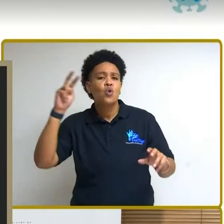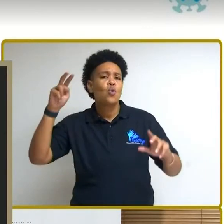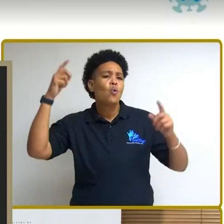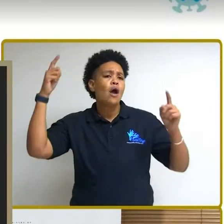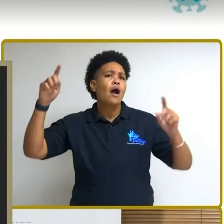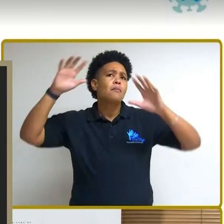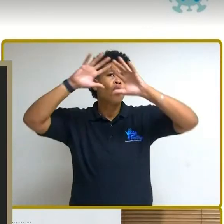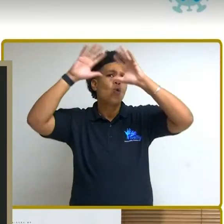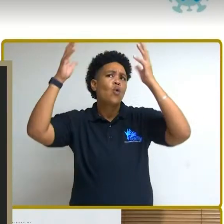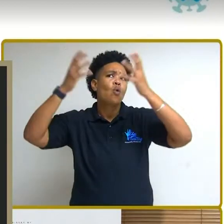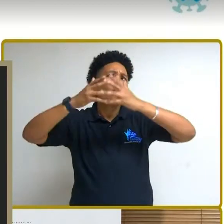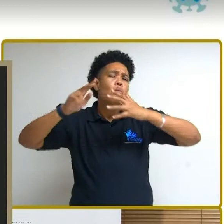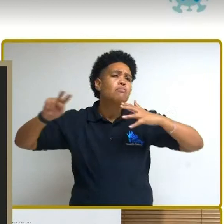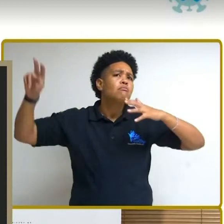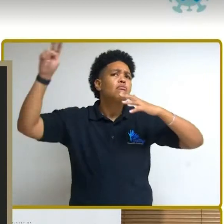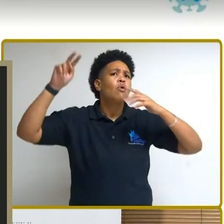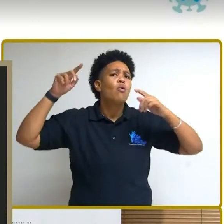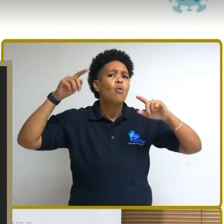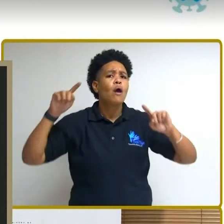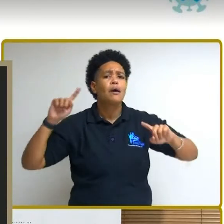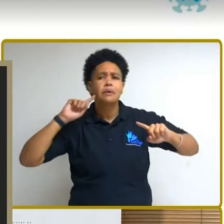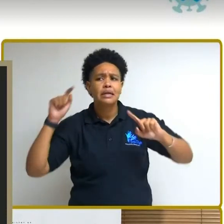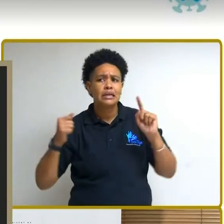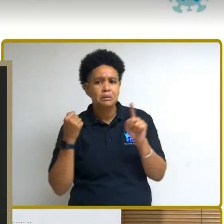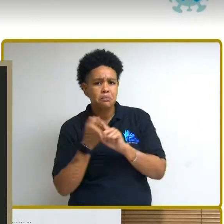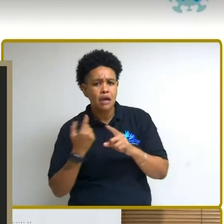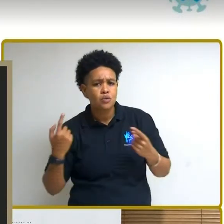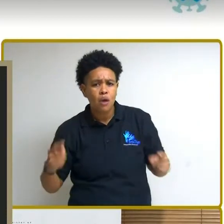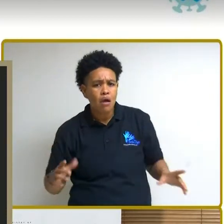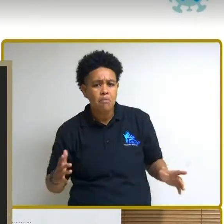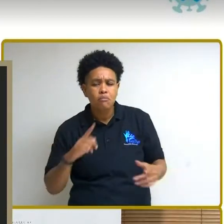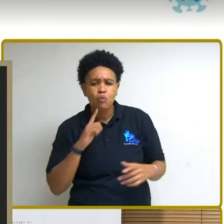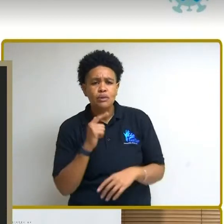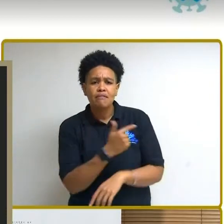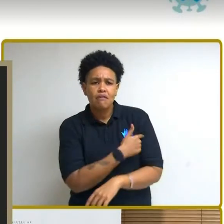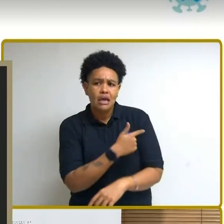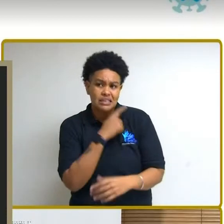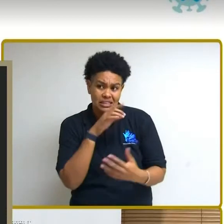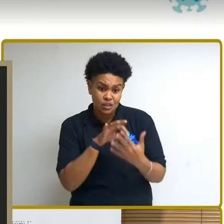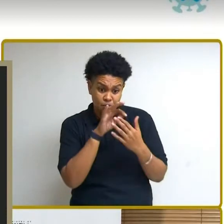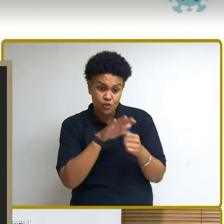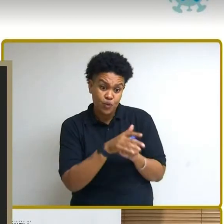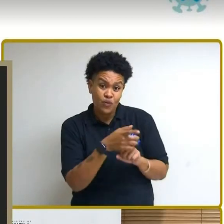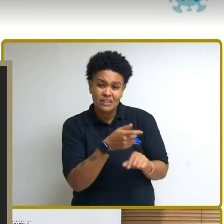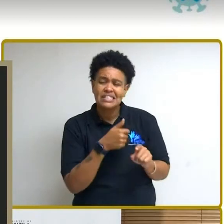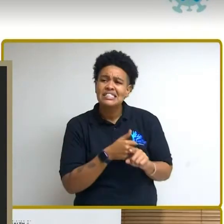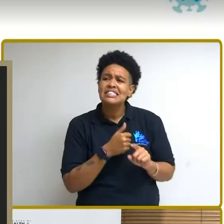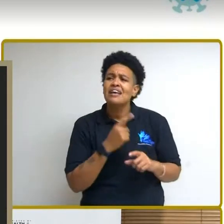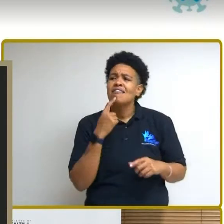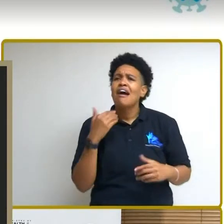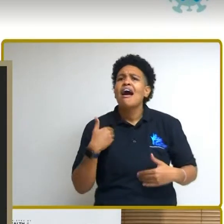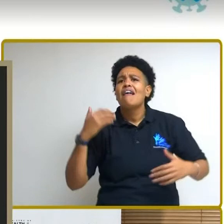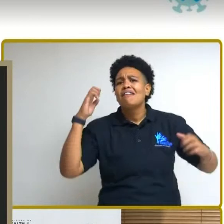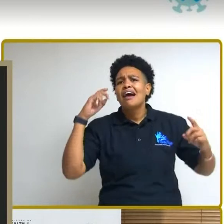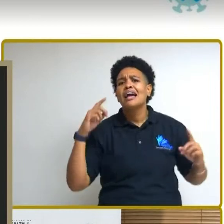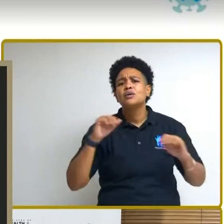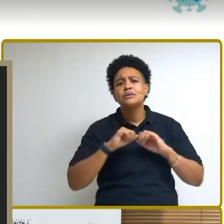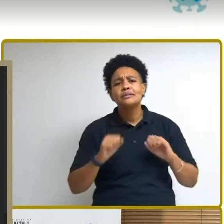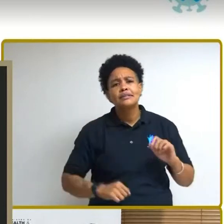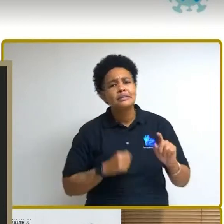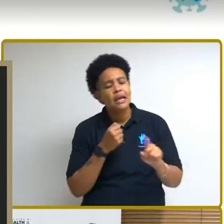globally, and the effects, especially that the COVID-19 is having on the education